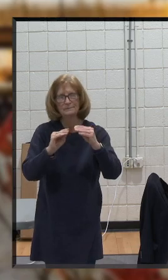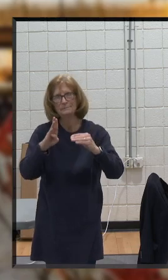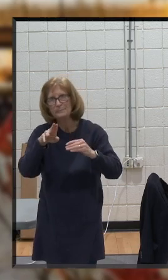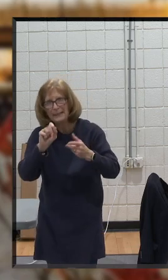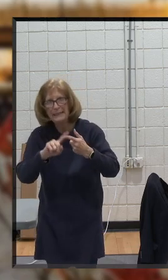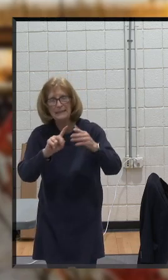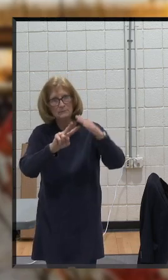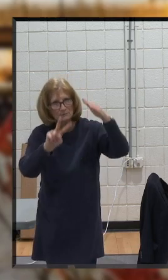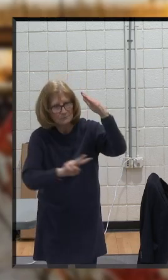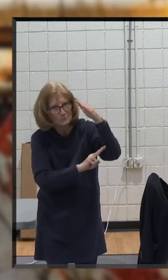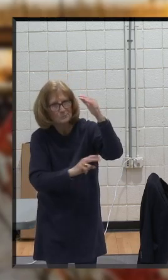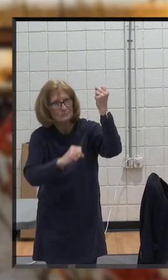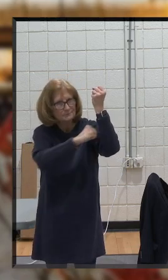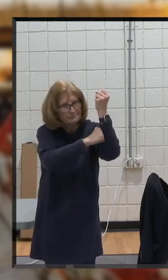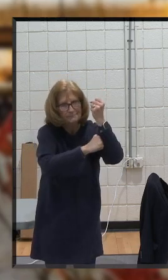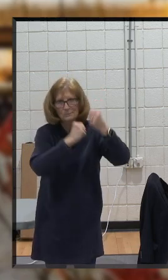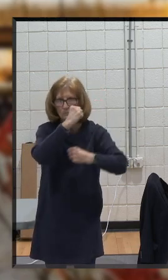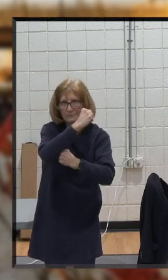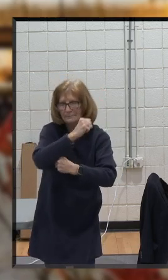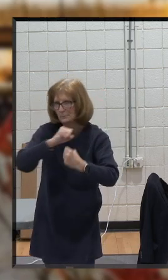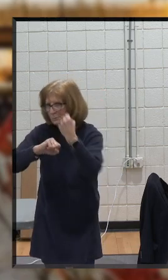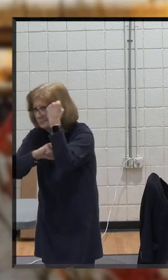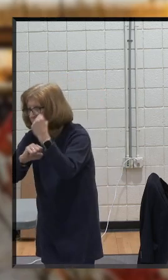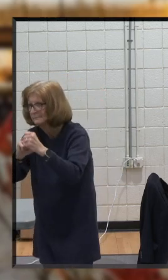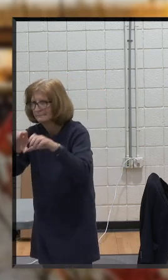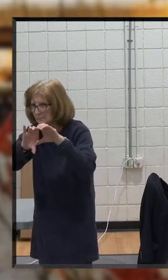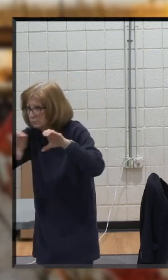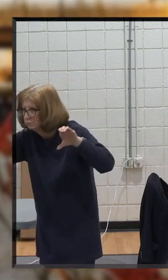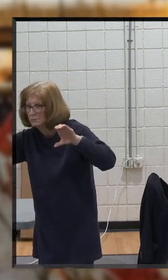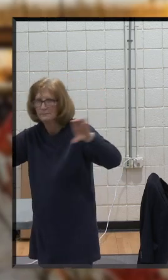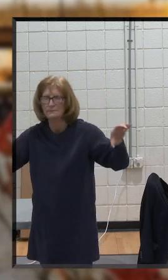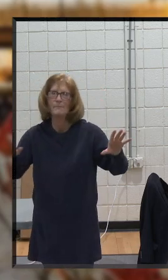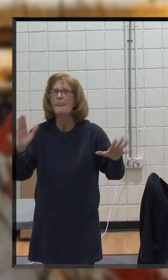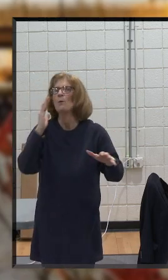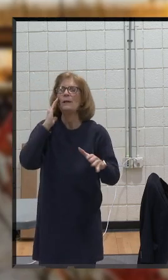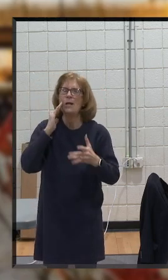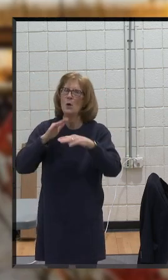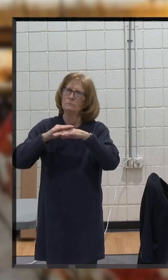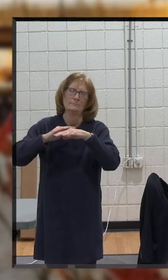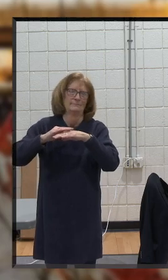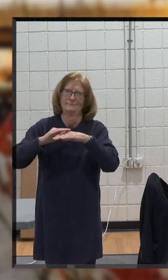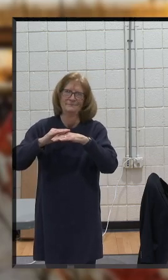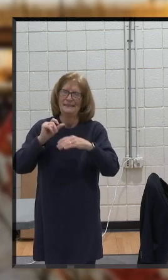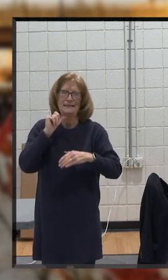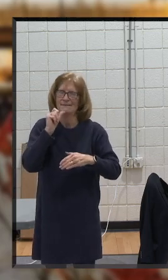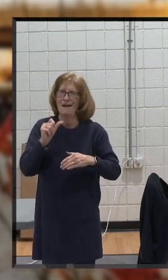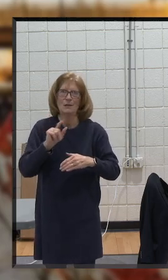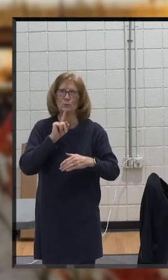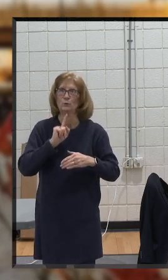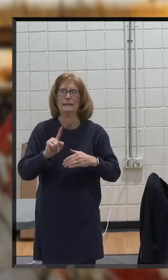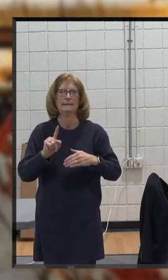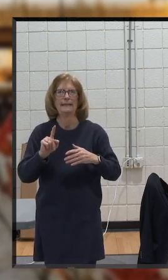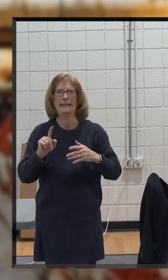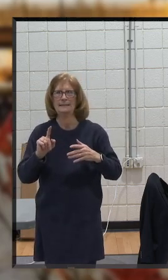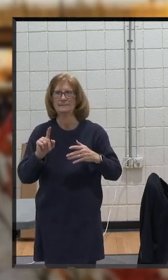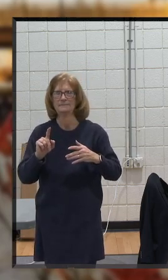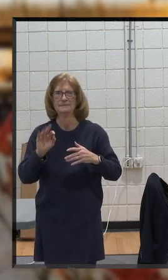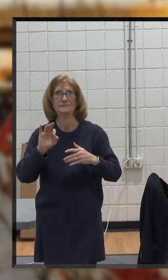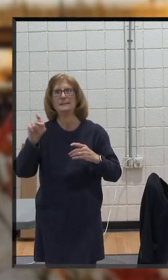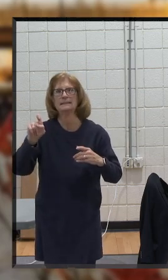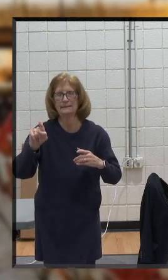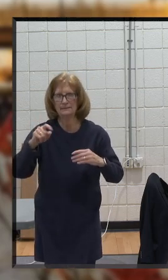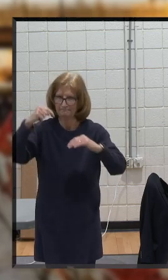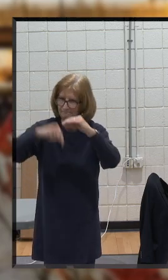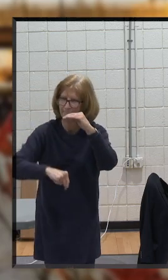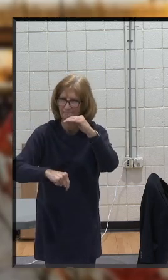deck. We recognize that this has not been comprehensive. We've got, there's a lot more to be done,